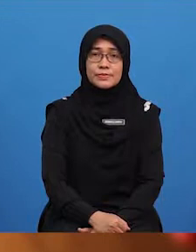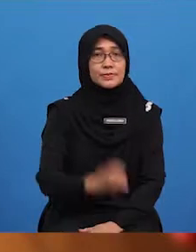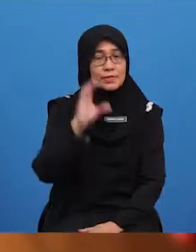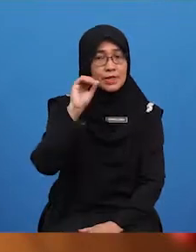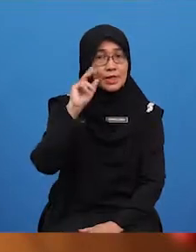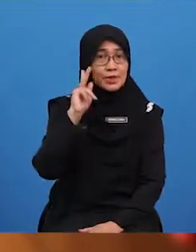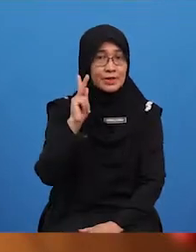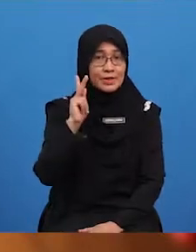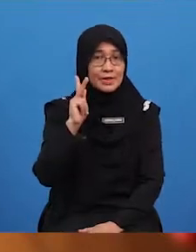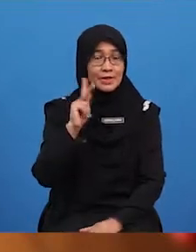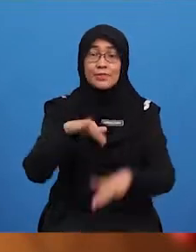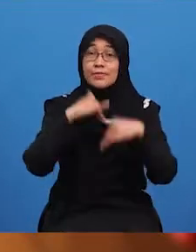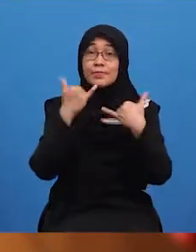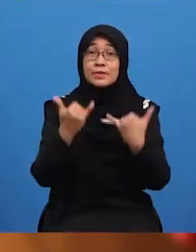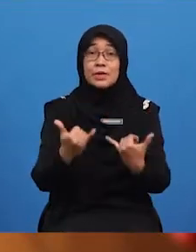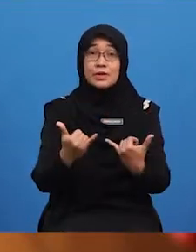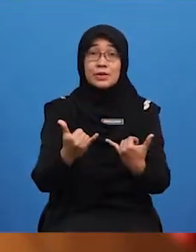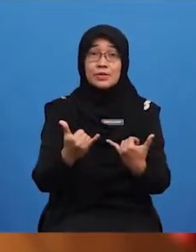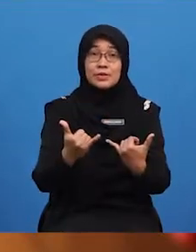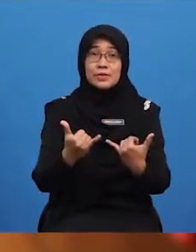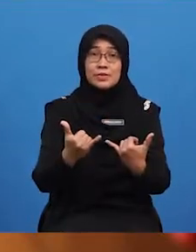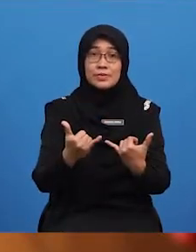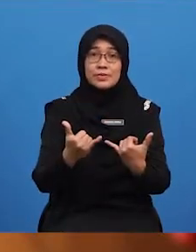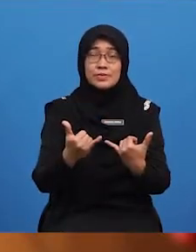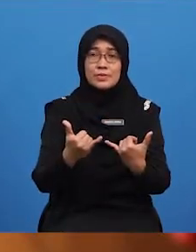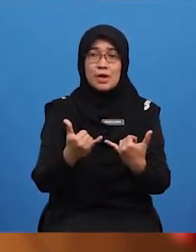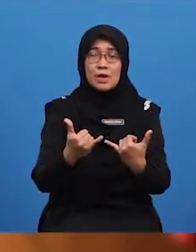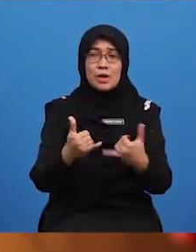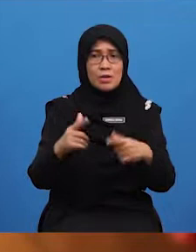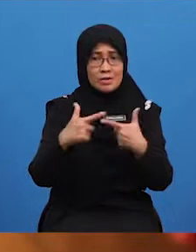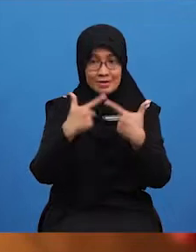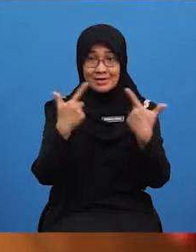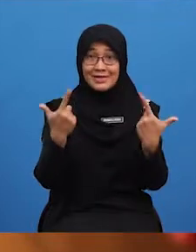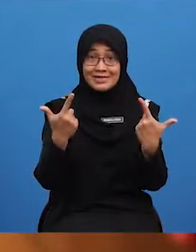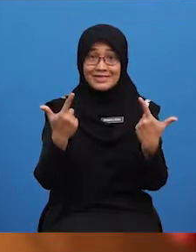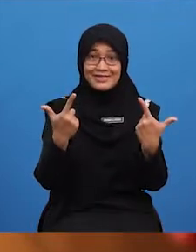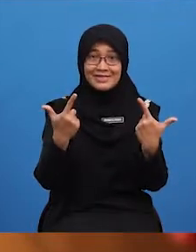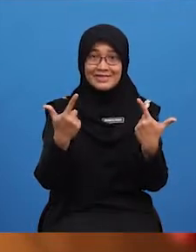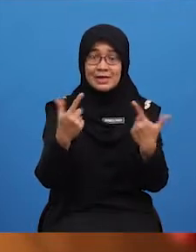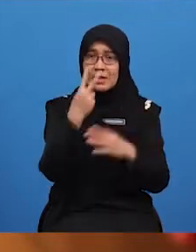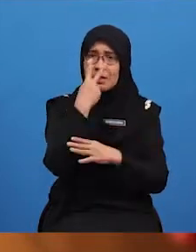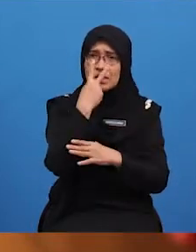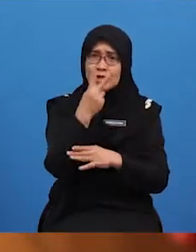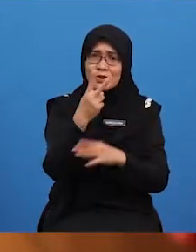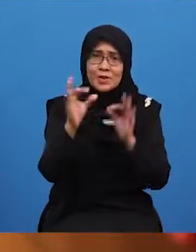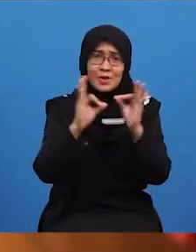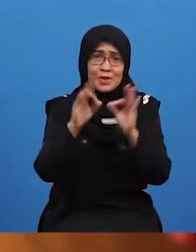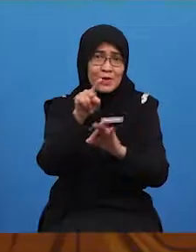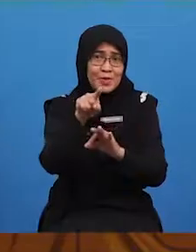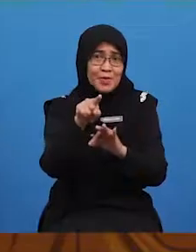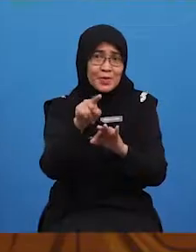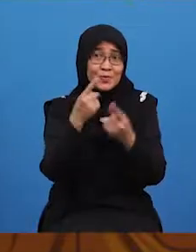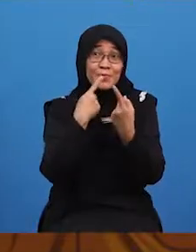Okay, boys and girls. Now, this is slightly different. Let's see if you can